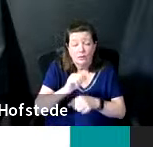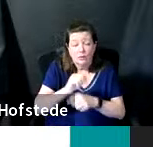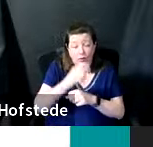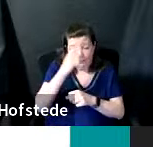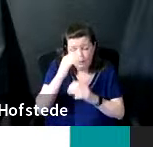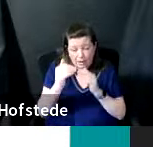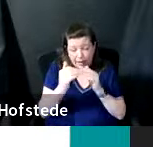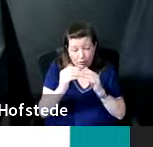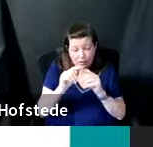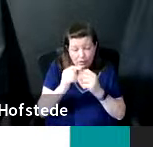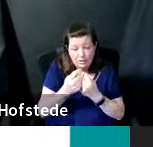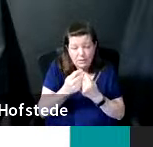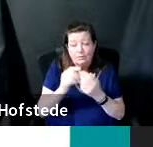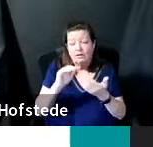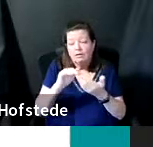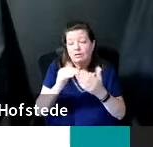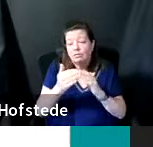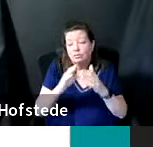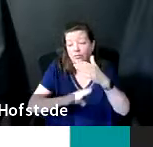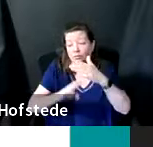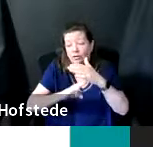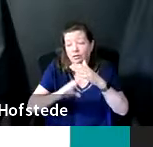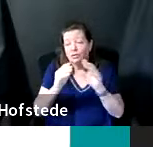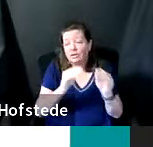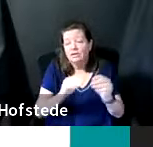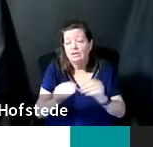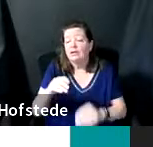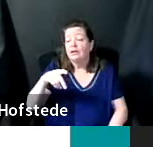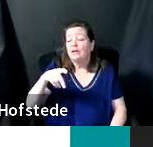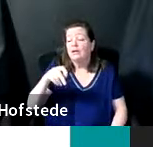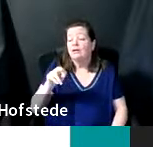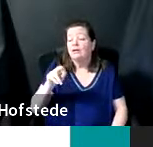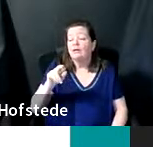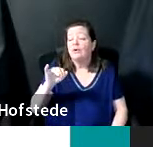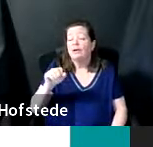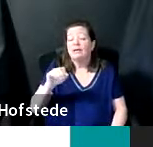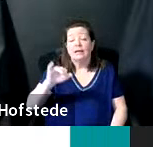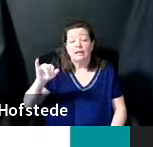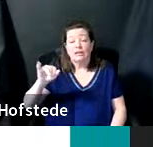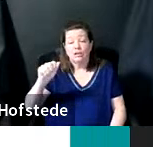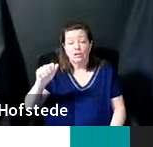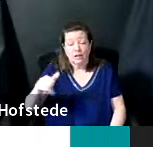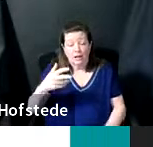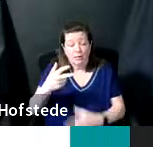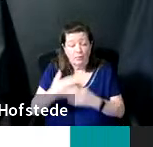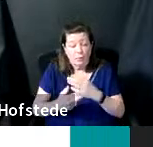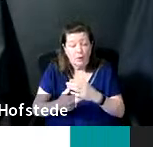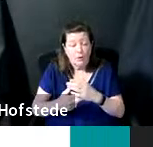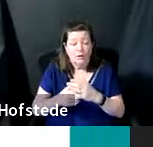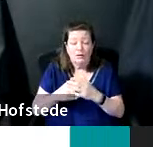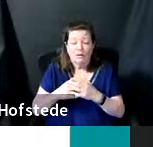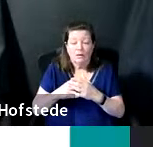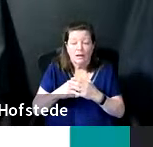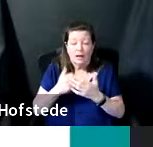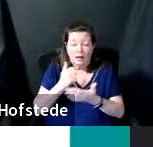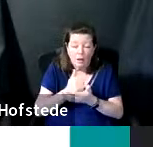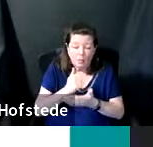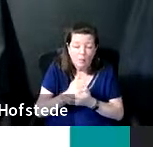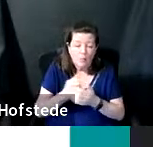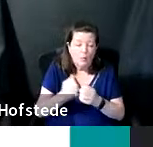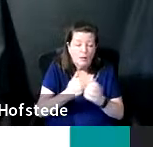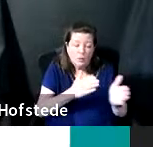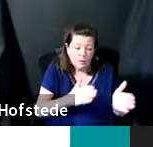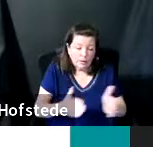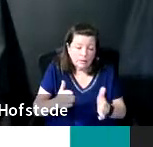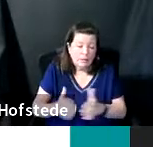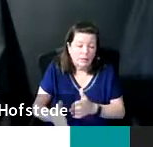with our community-based organizations. Paris and Jay both help us with community engagement coordination, whether it be logistics